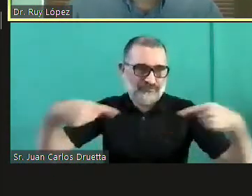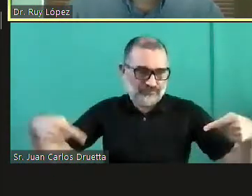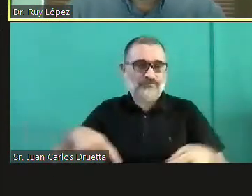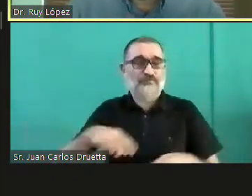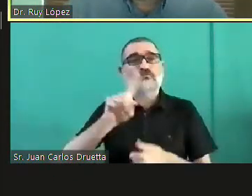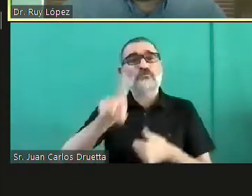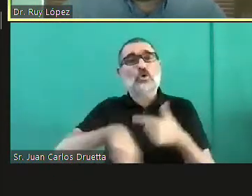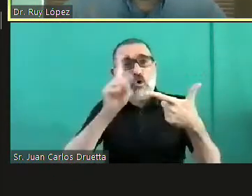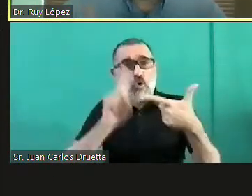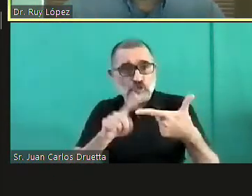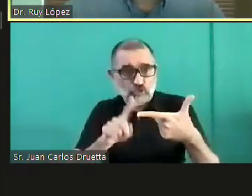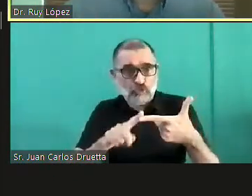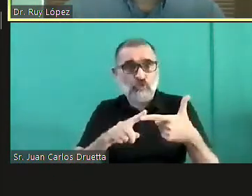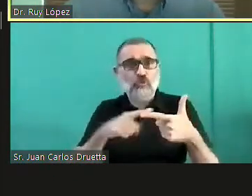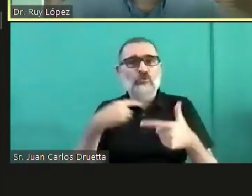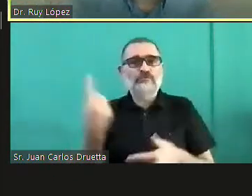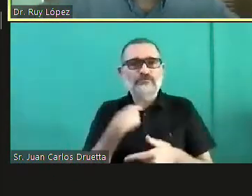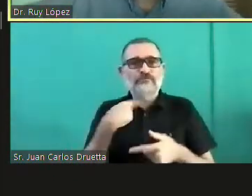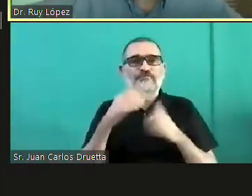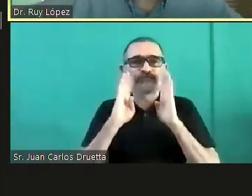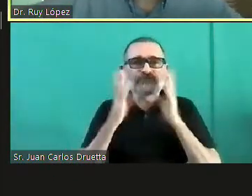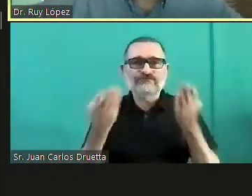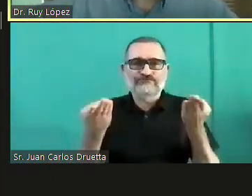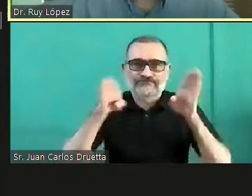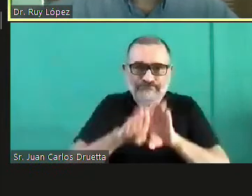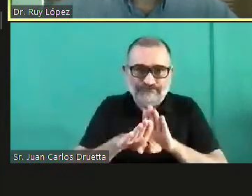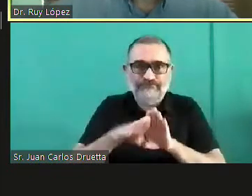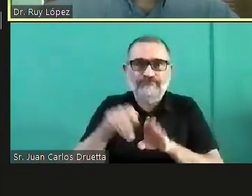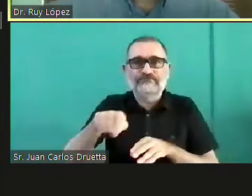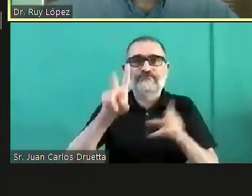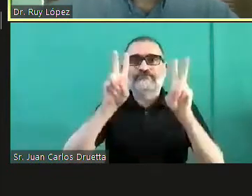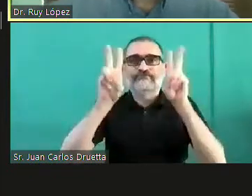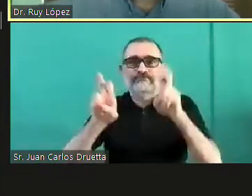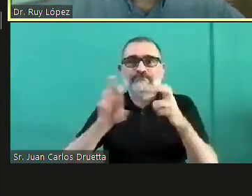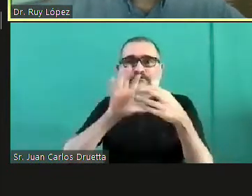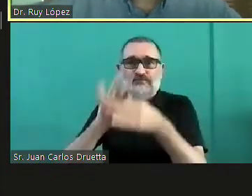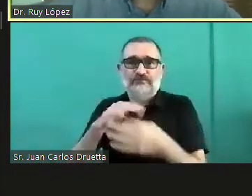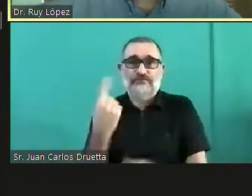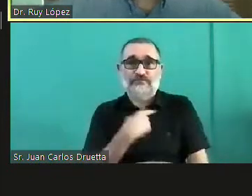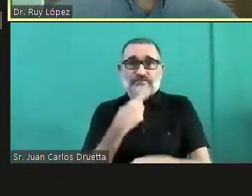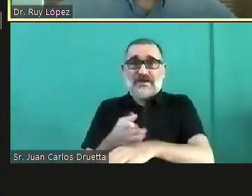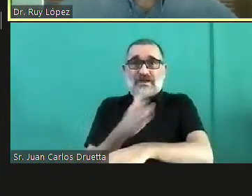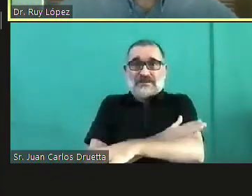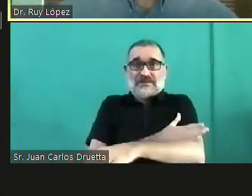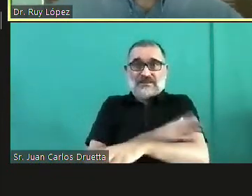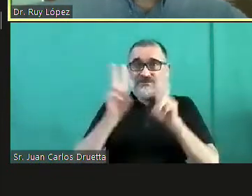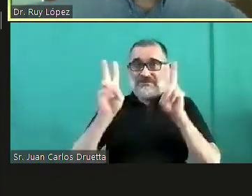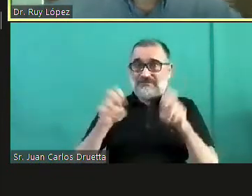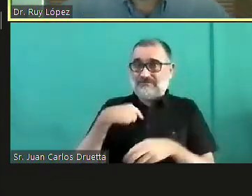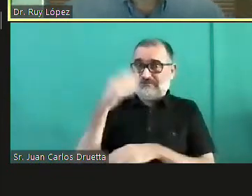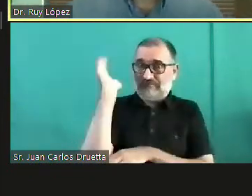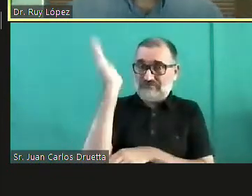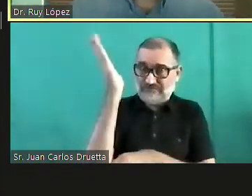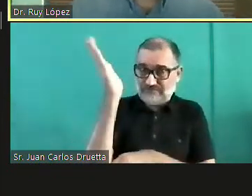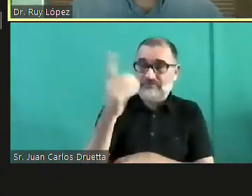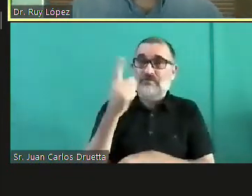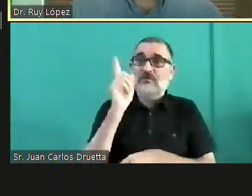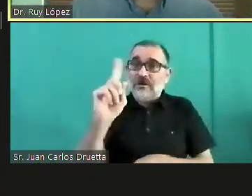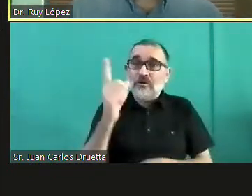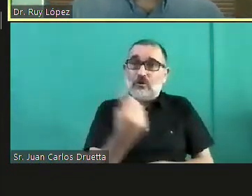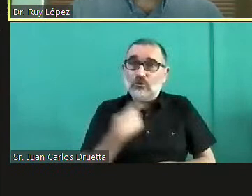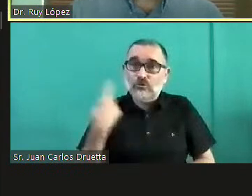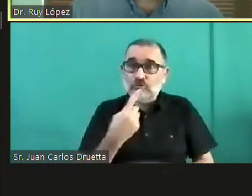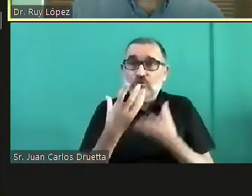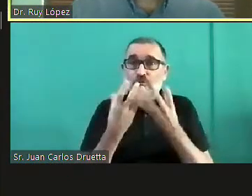thanks to the urgent initiative to have community approach